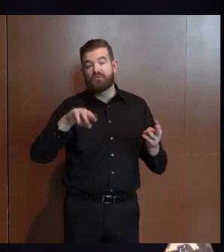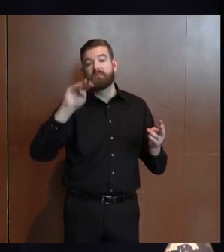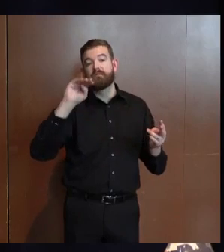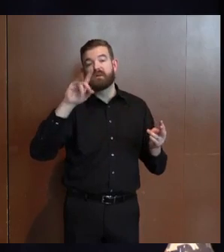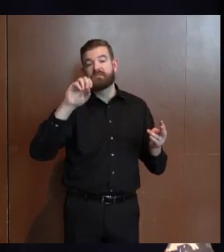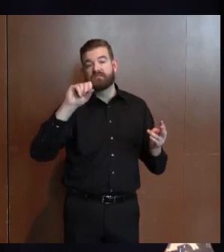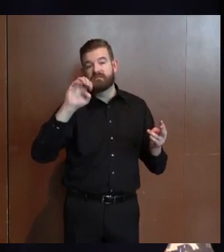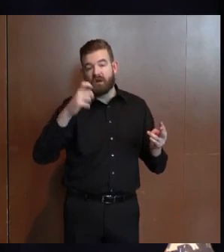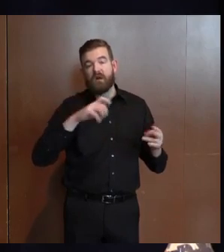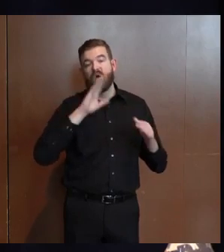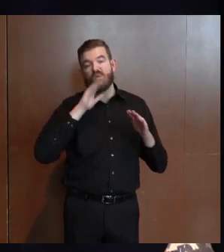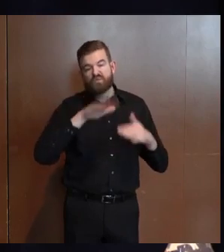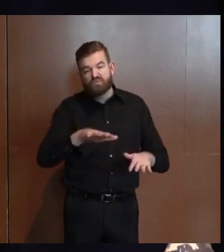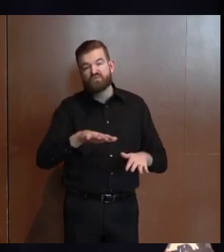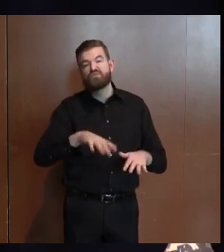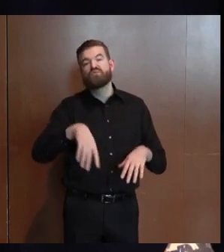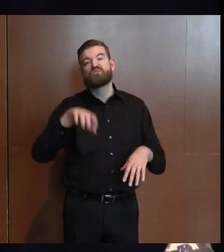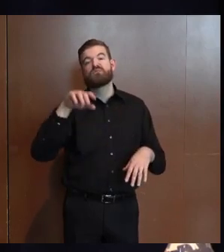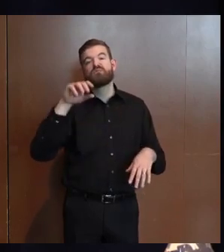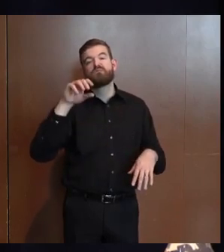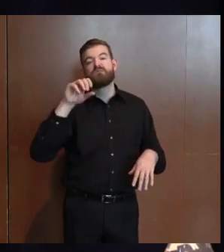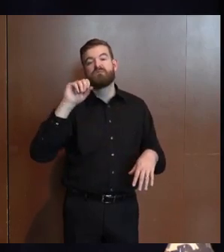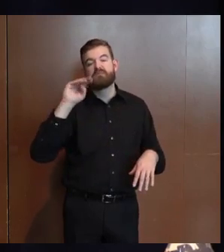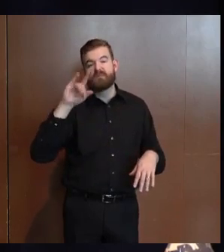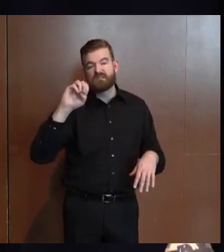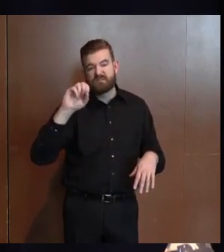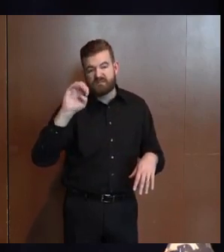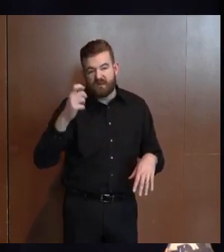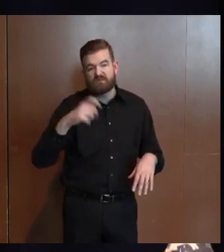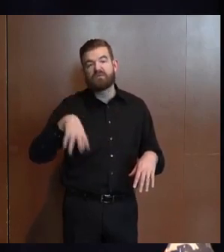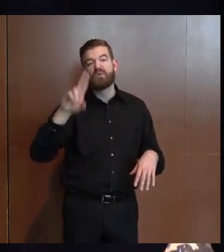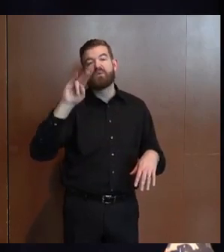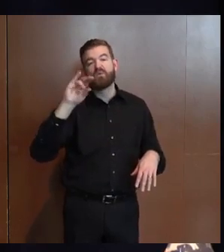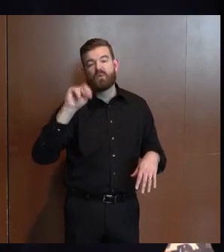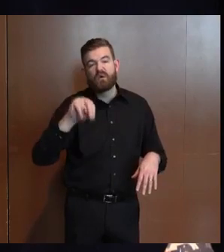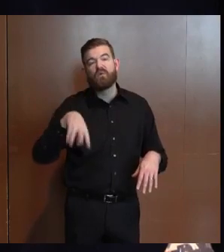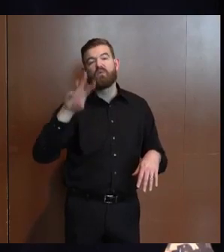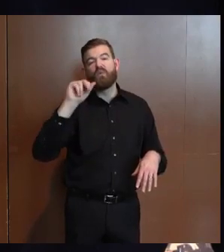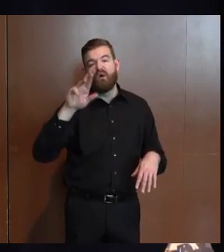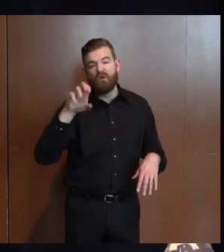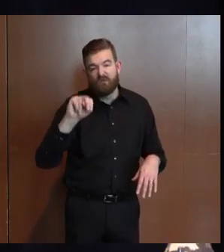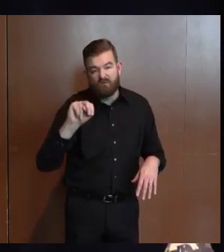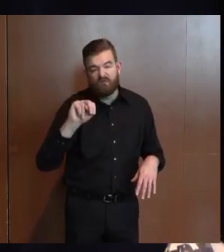Passaic, Somerset, Sussex, Union, Warren, Camden, and Hunterdon.